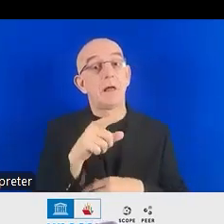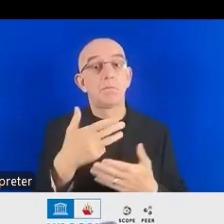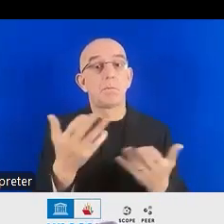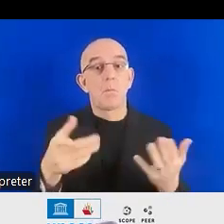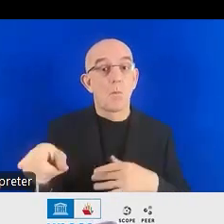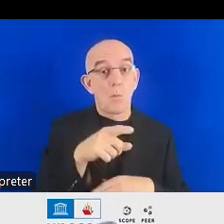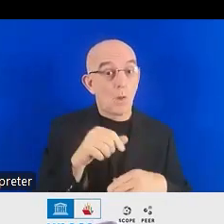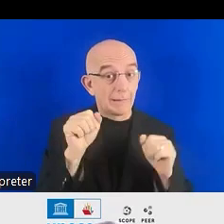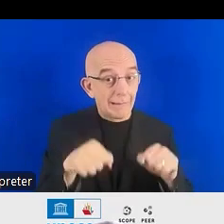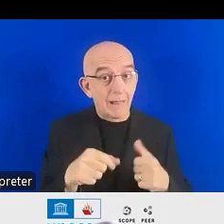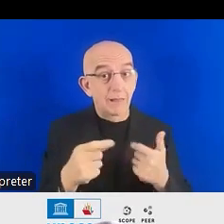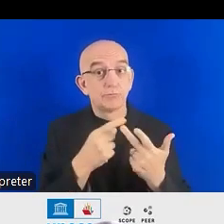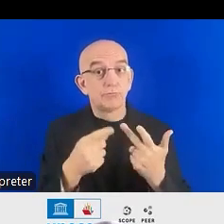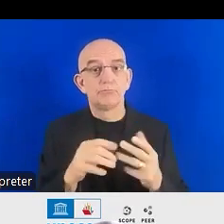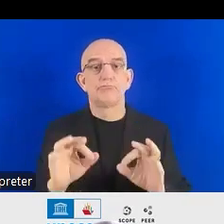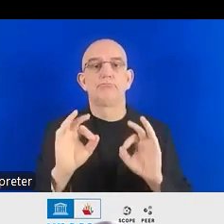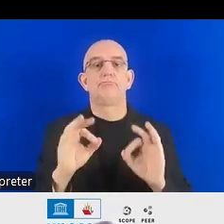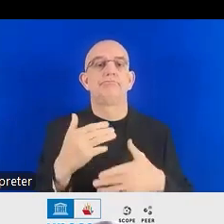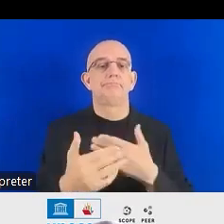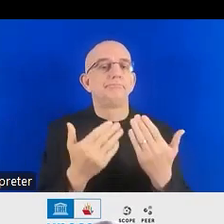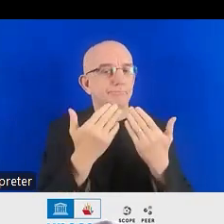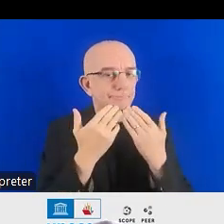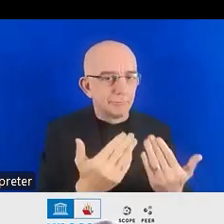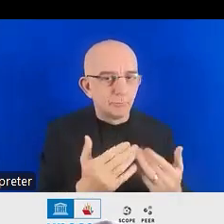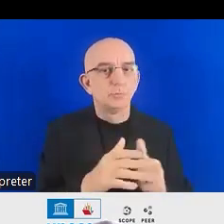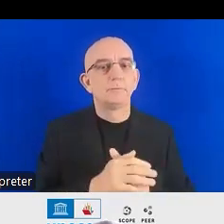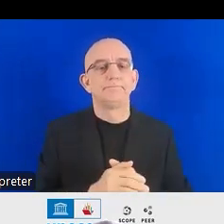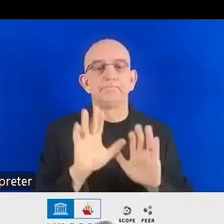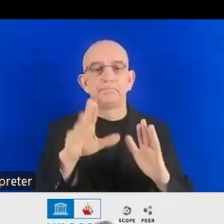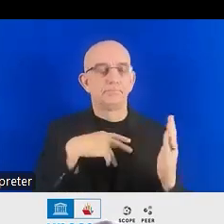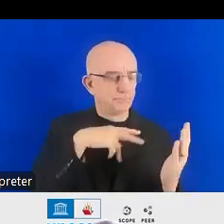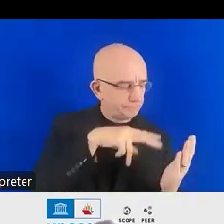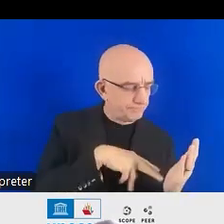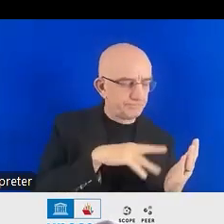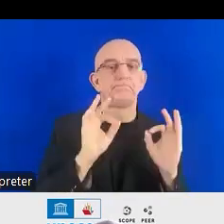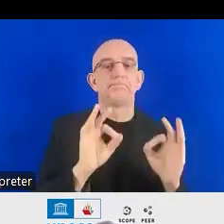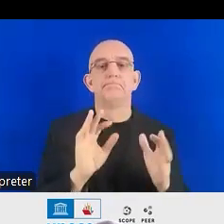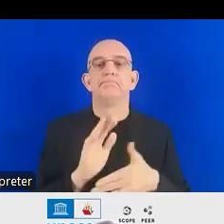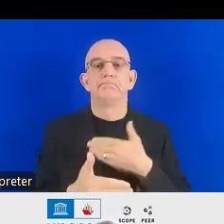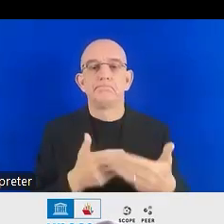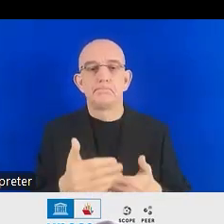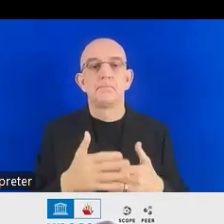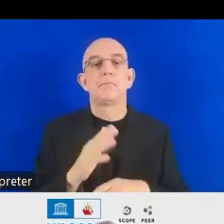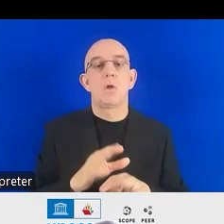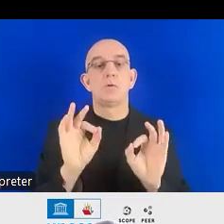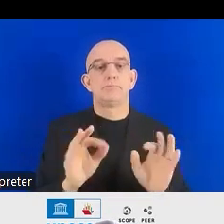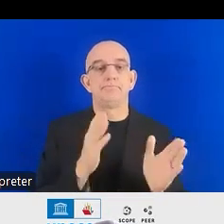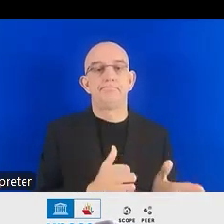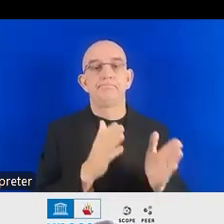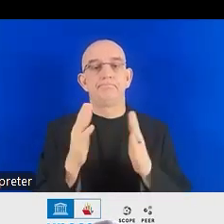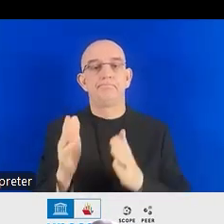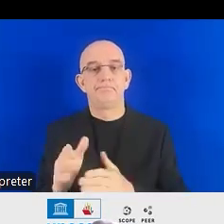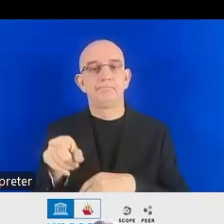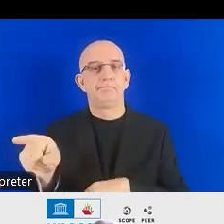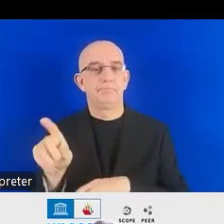our panel. Anna very kindly is going to stick around for the Q&A. So if you have any questions for Anna,